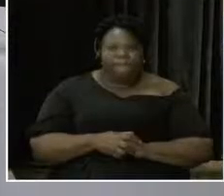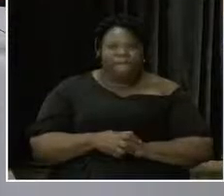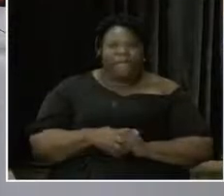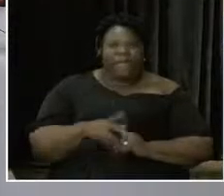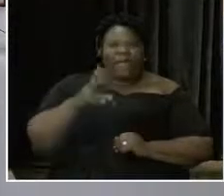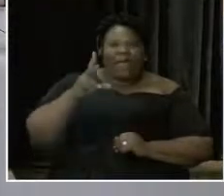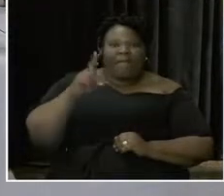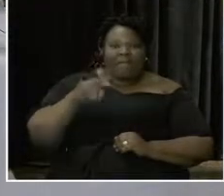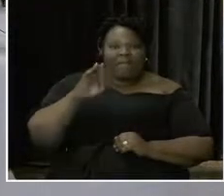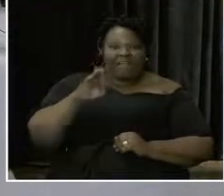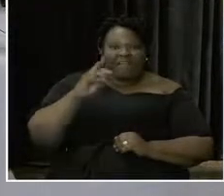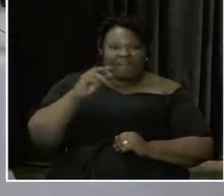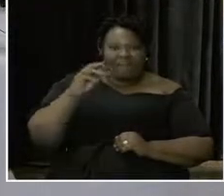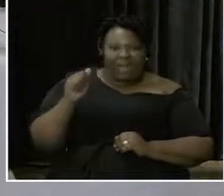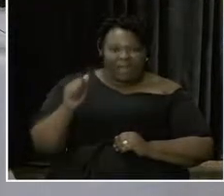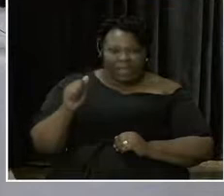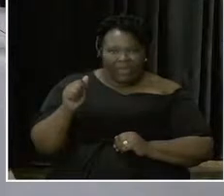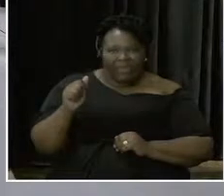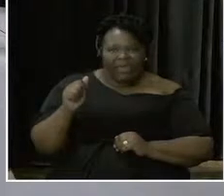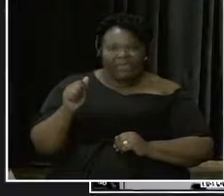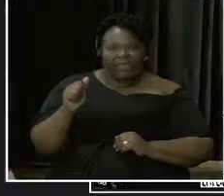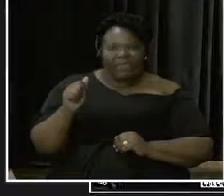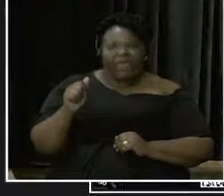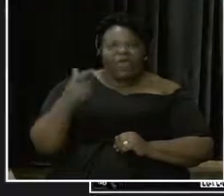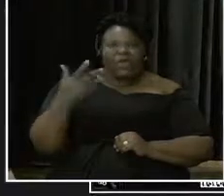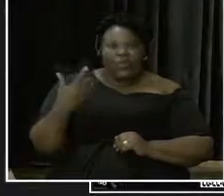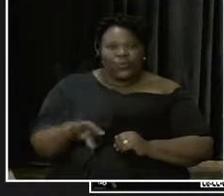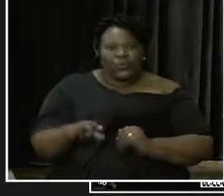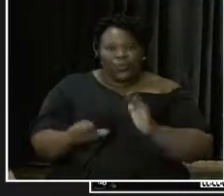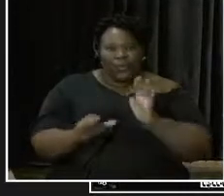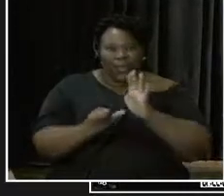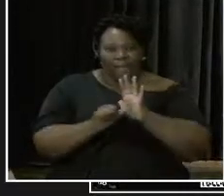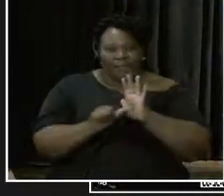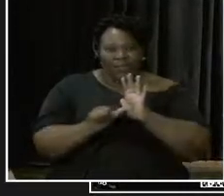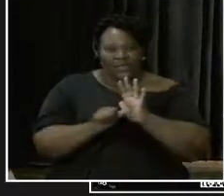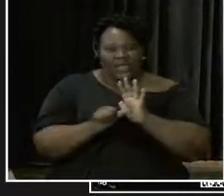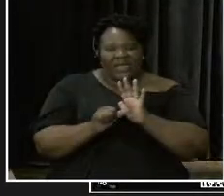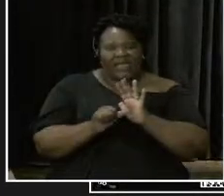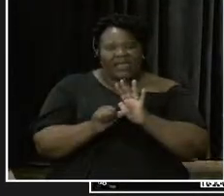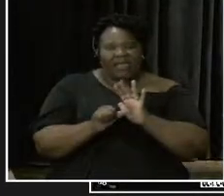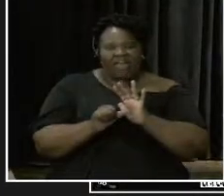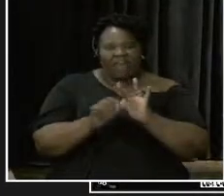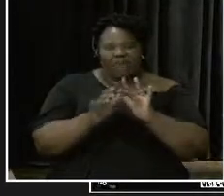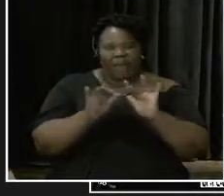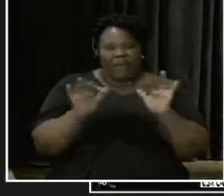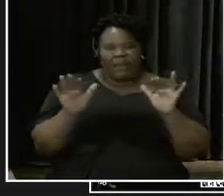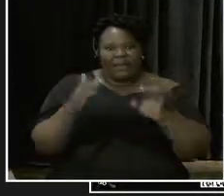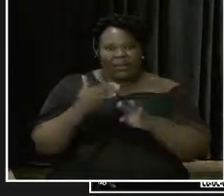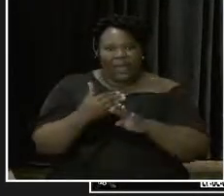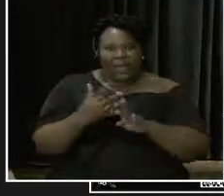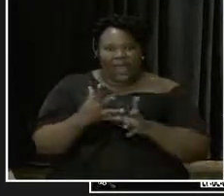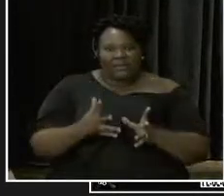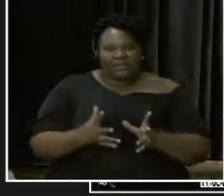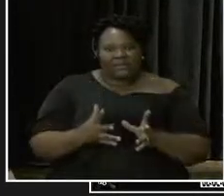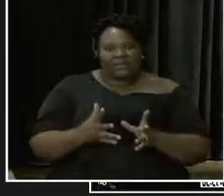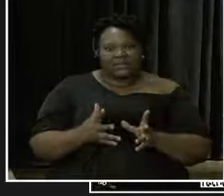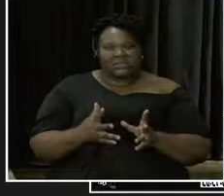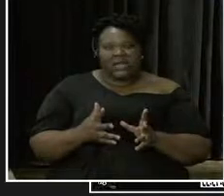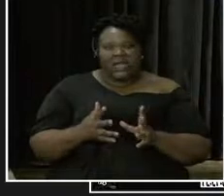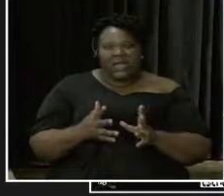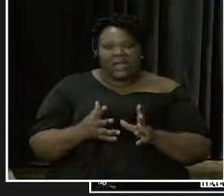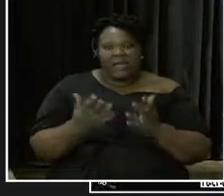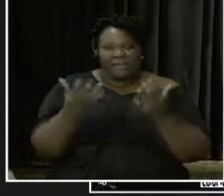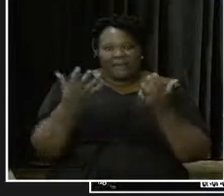systems are certainly of utmost importance for public sector organizations, which are steered by budget priorities